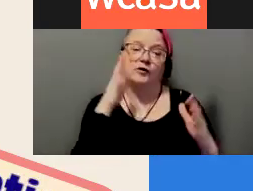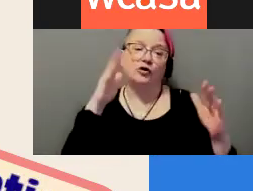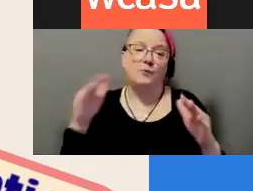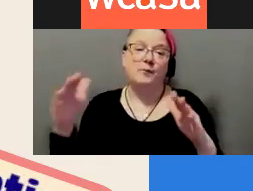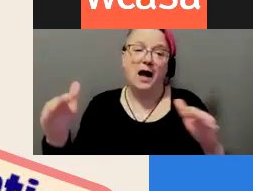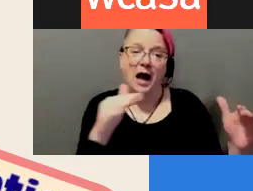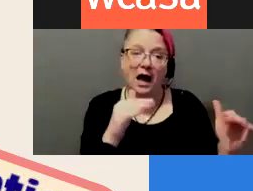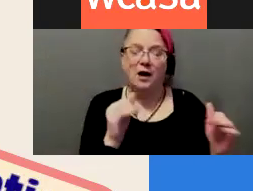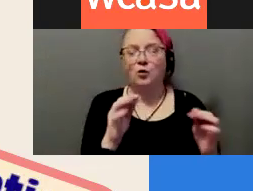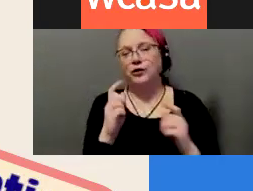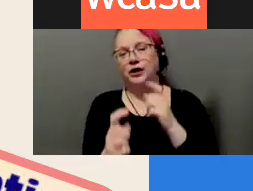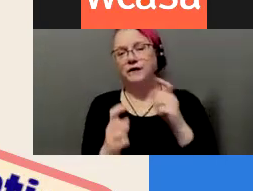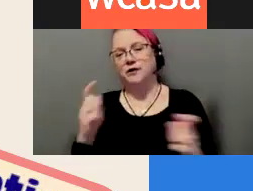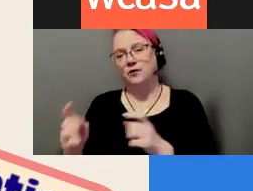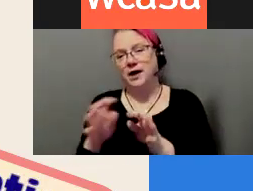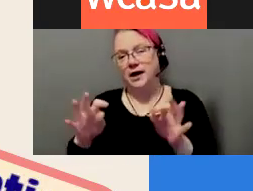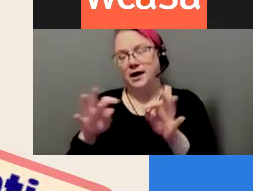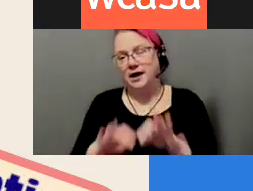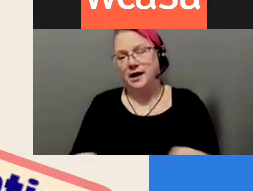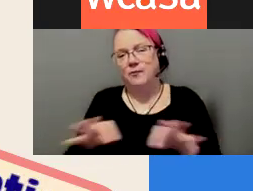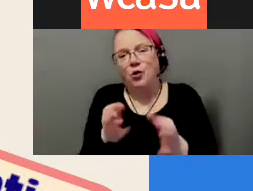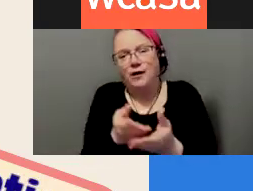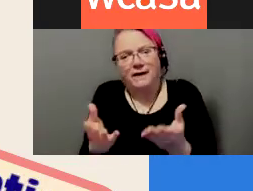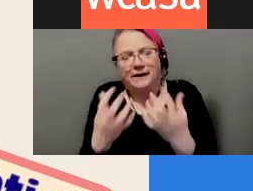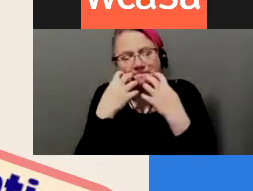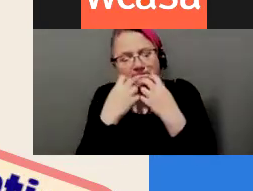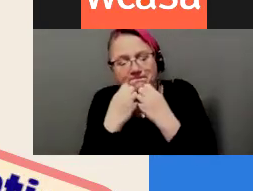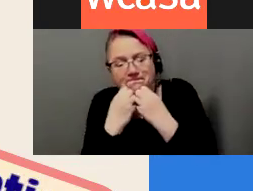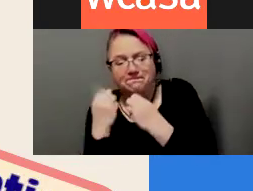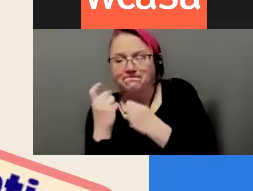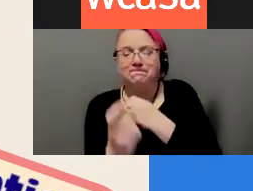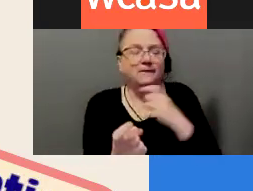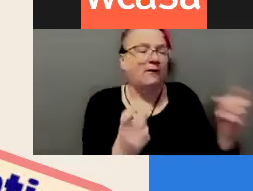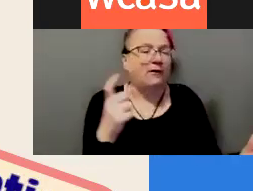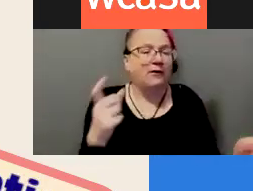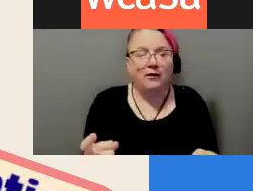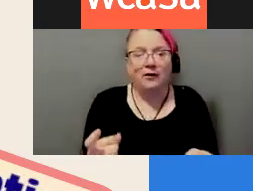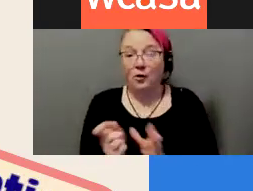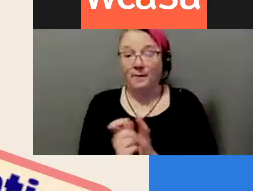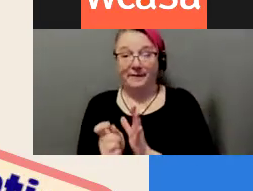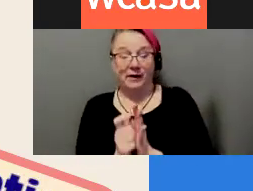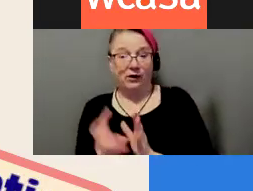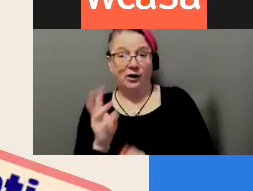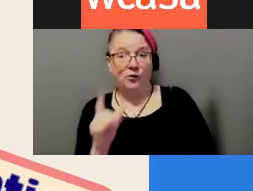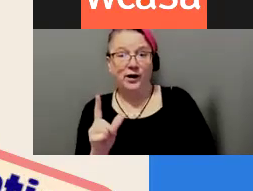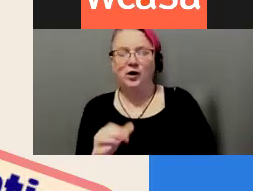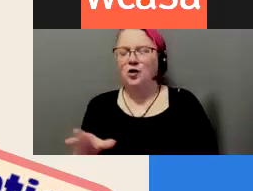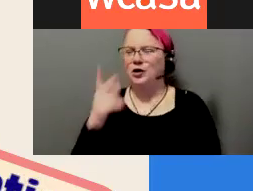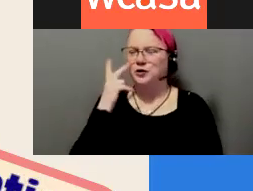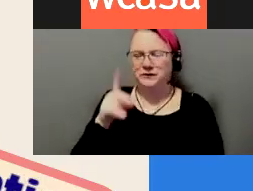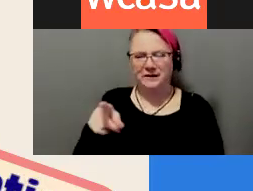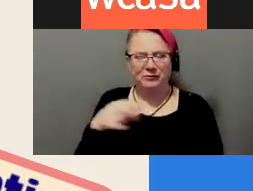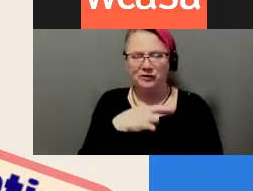important items or making a will, if you see them taking dangerous risks, such as driving extremely